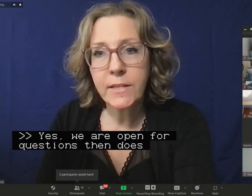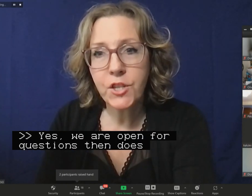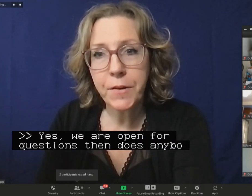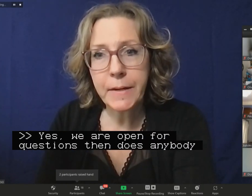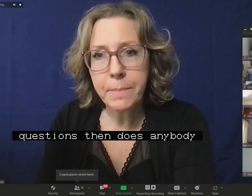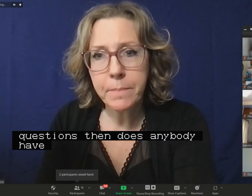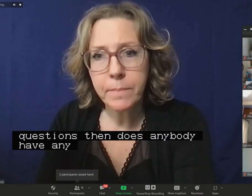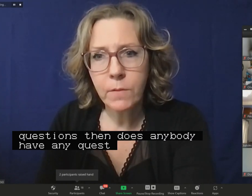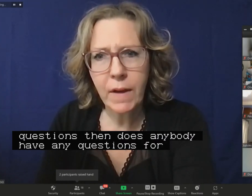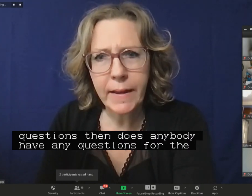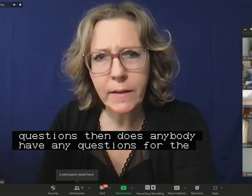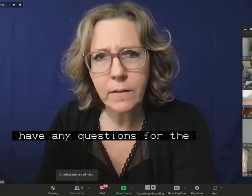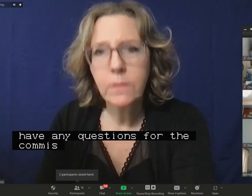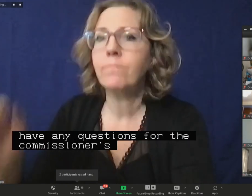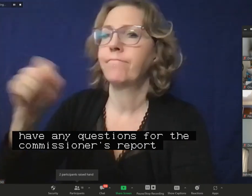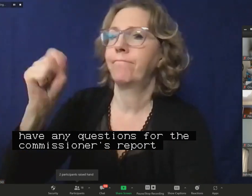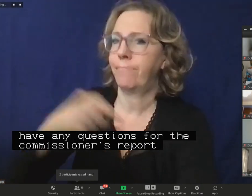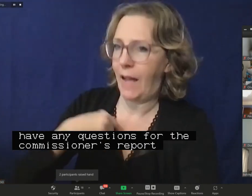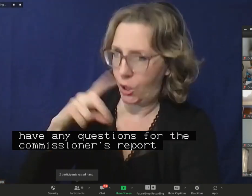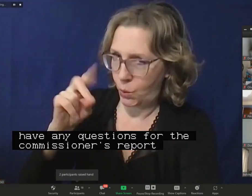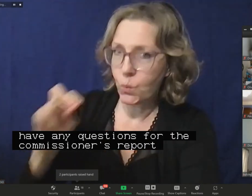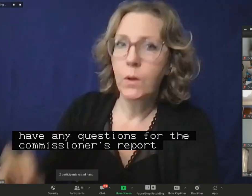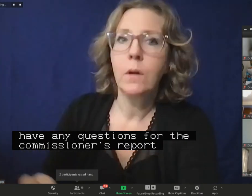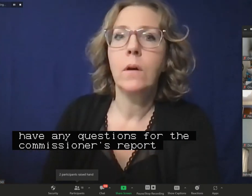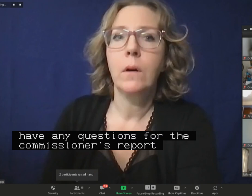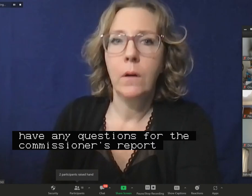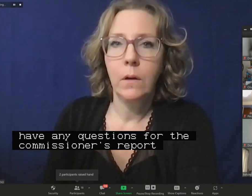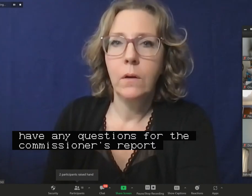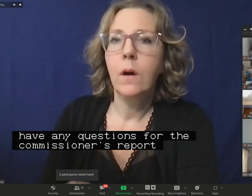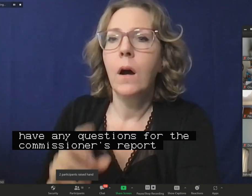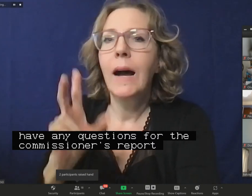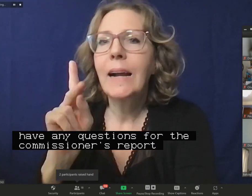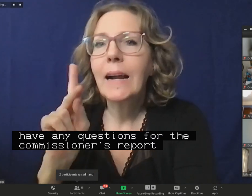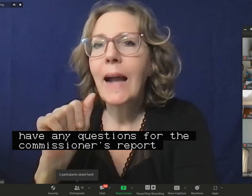I see Jerry. Yes, I do. I do have a question.